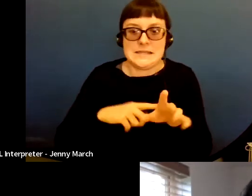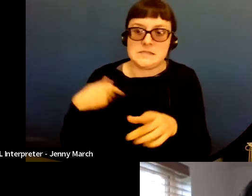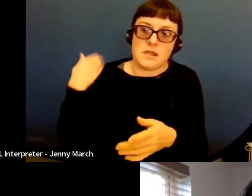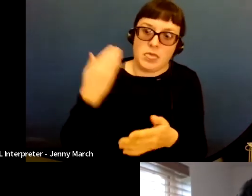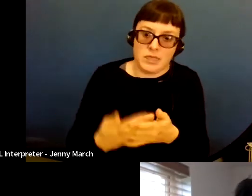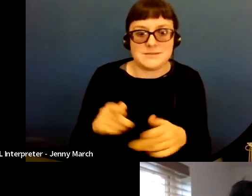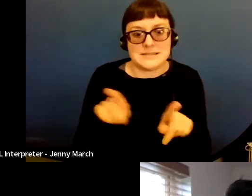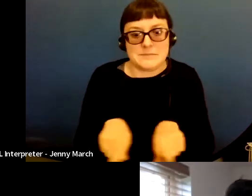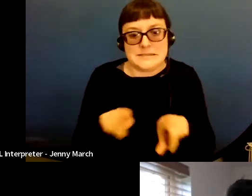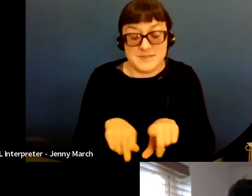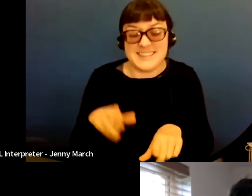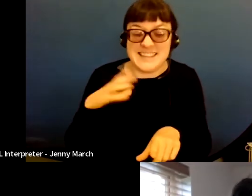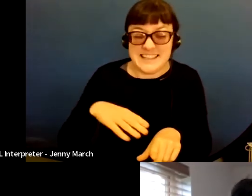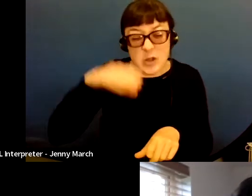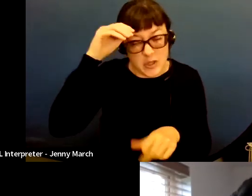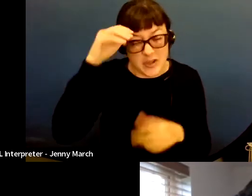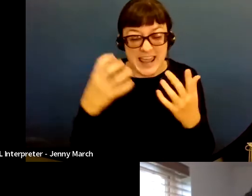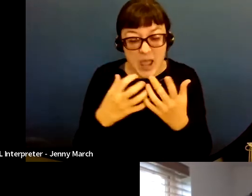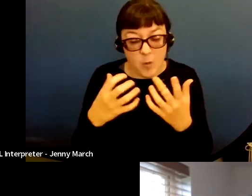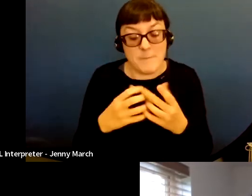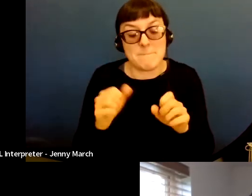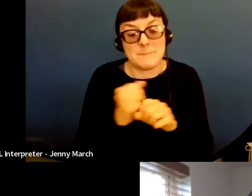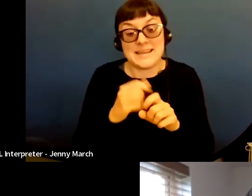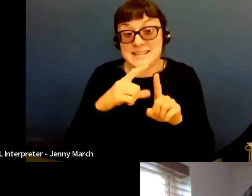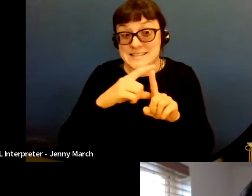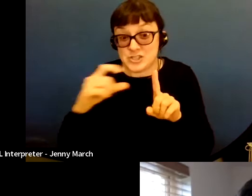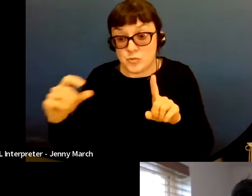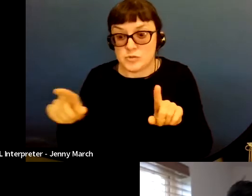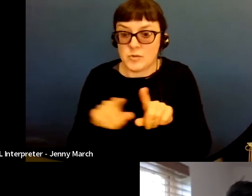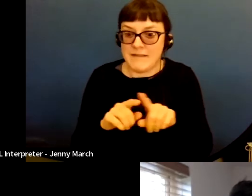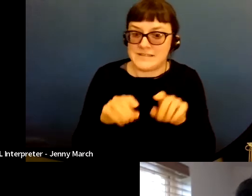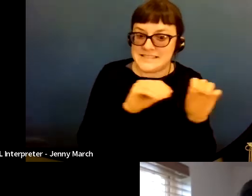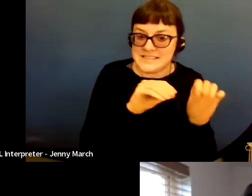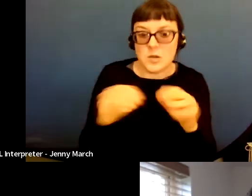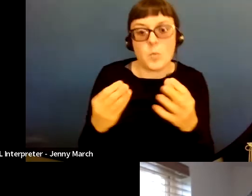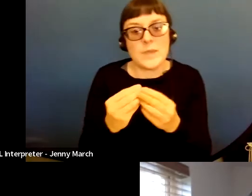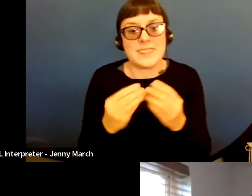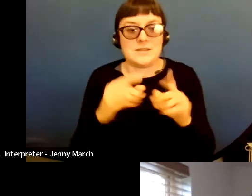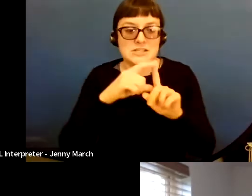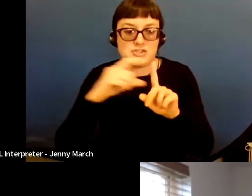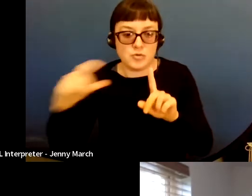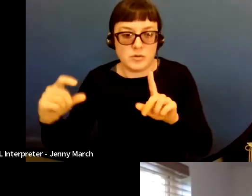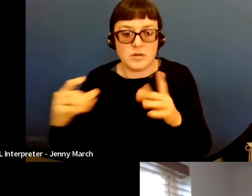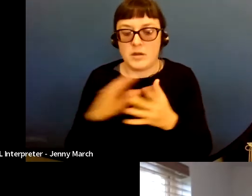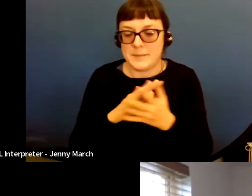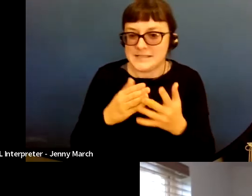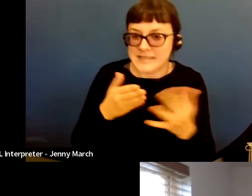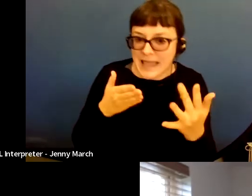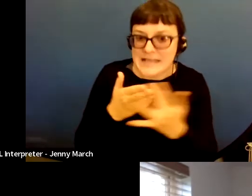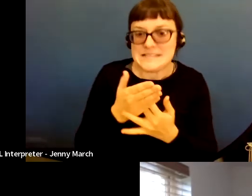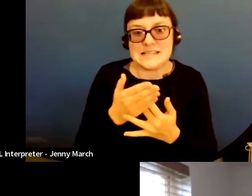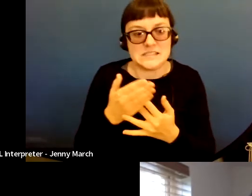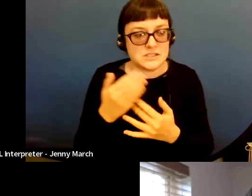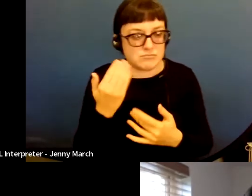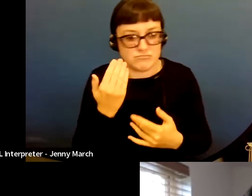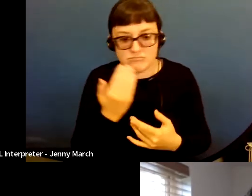digitize that material, but more importantly, digitize their teaching style. It means consistency and access to tools in school, at home,